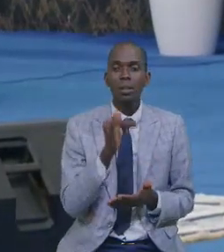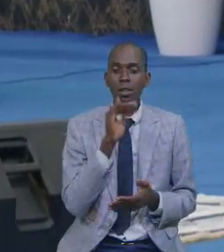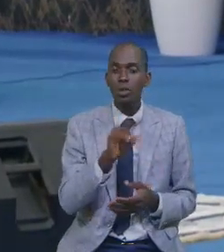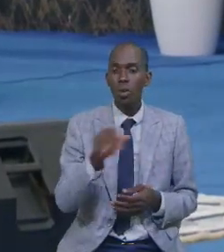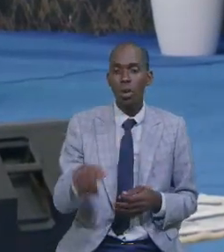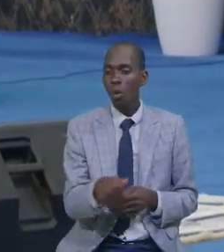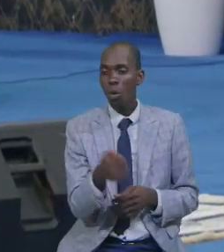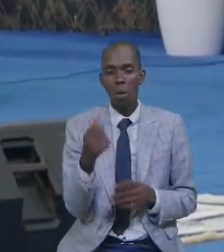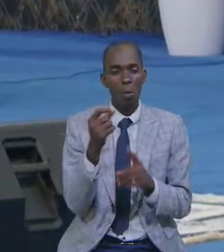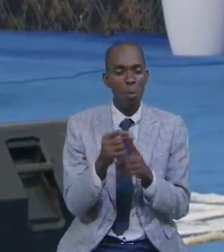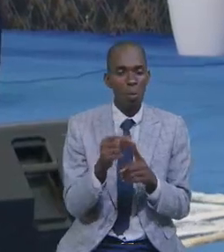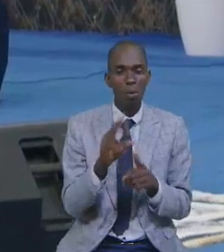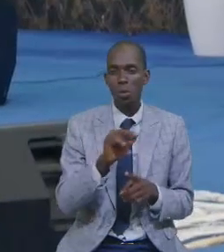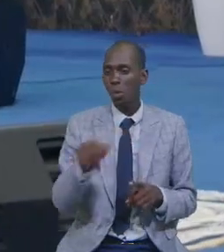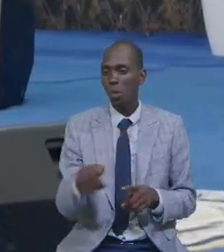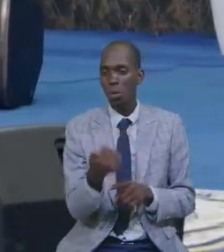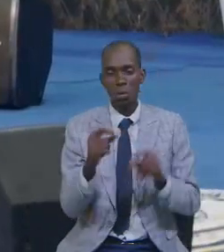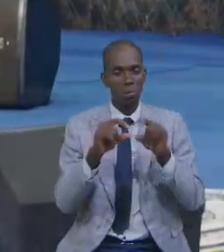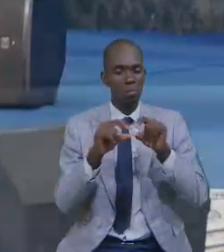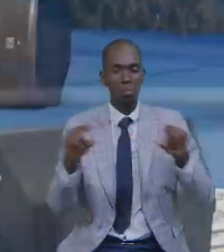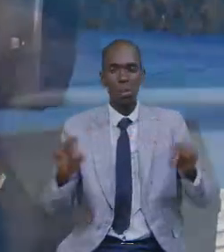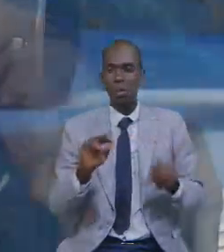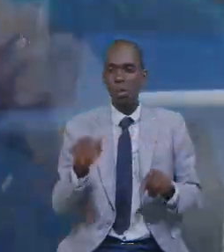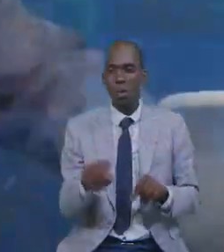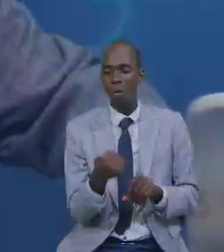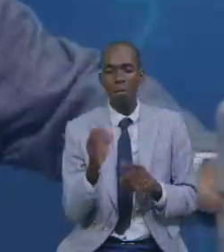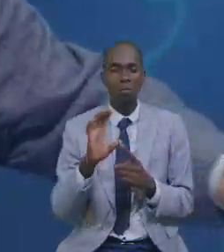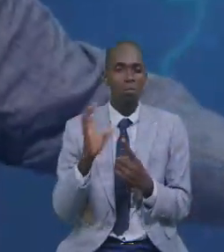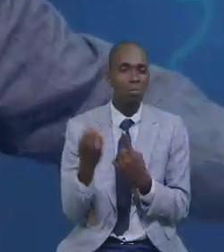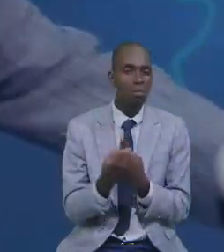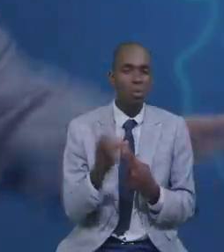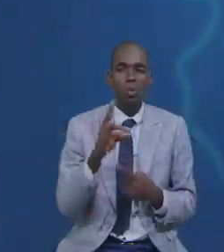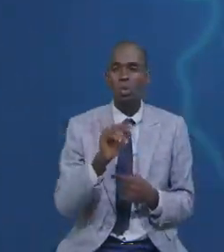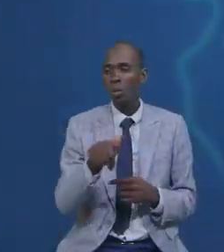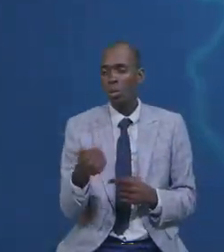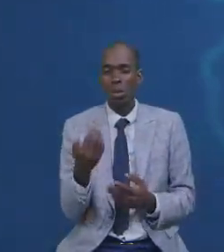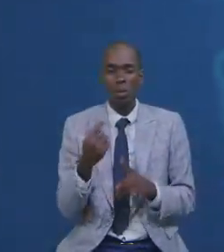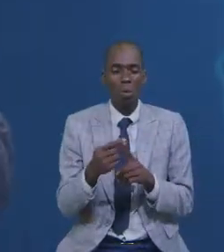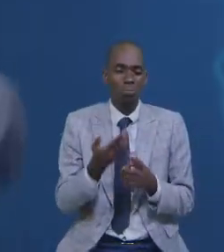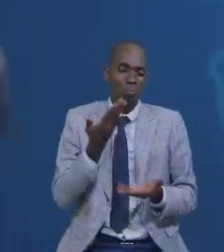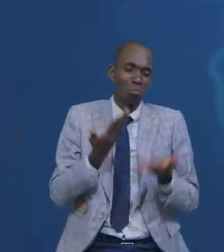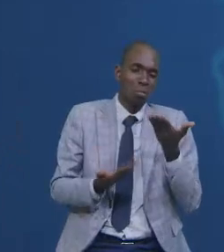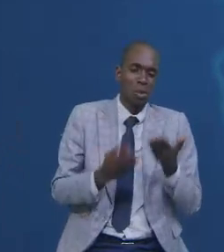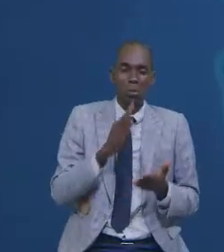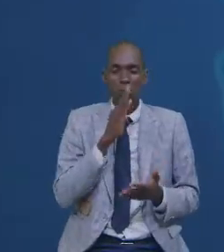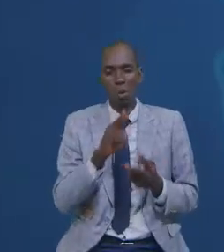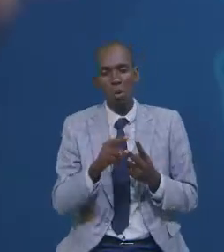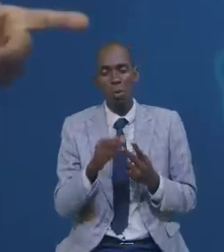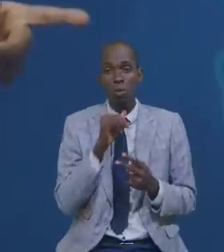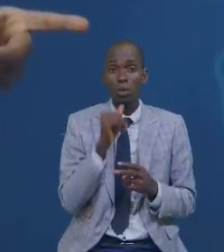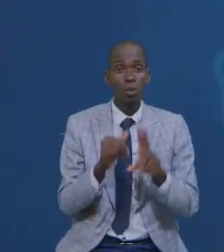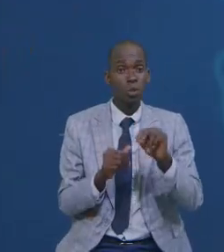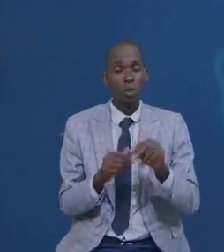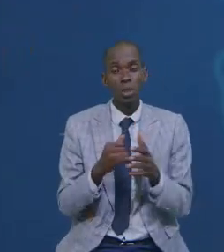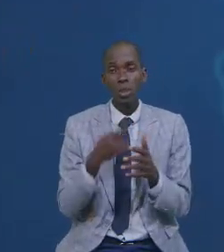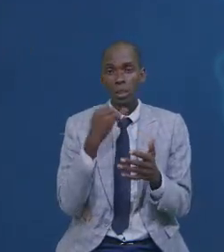there's no other sentence, there's no other condition, there is no maybe there. It says the first